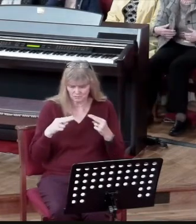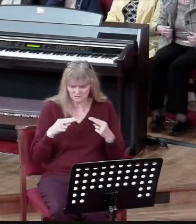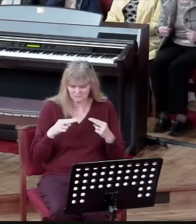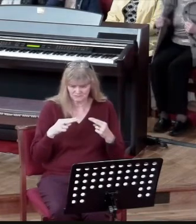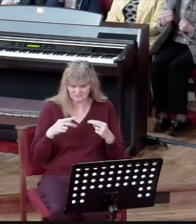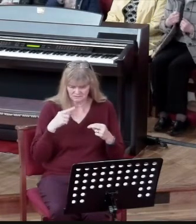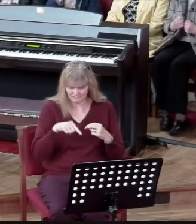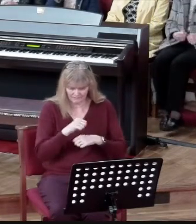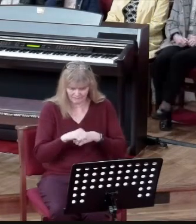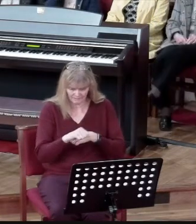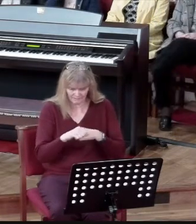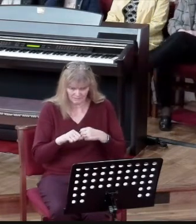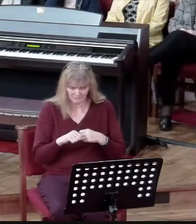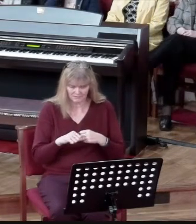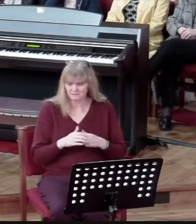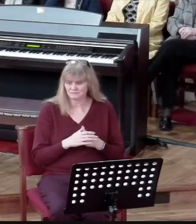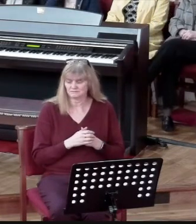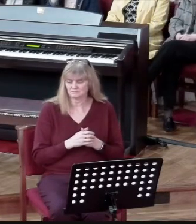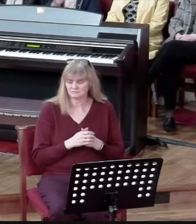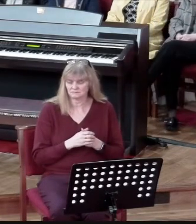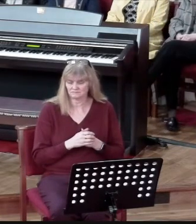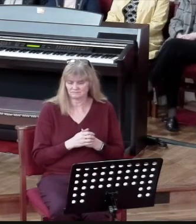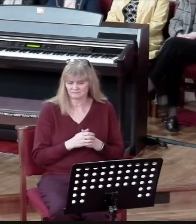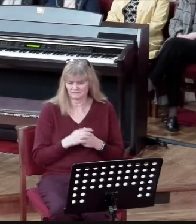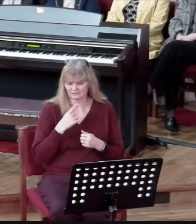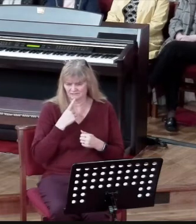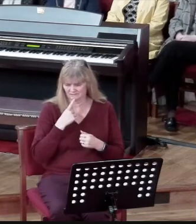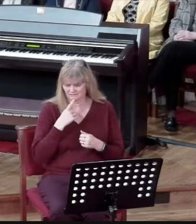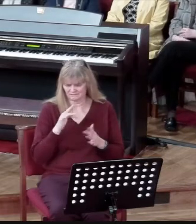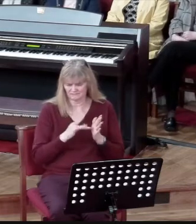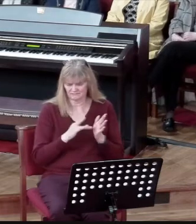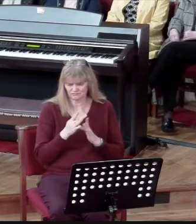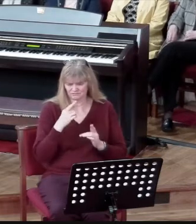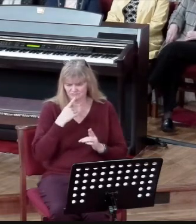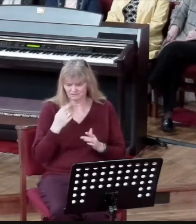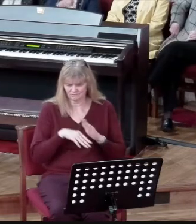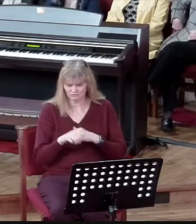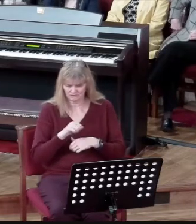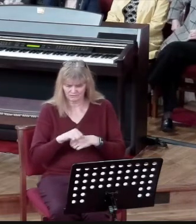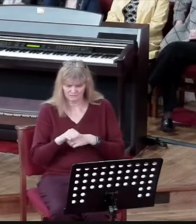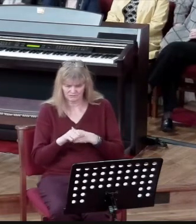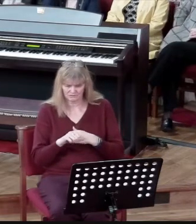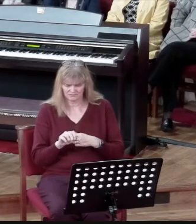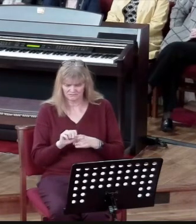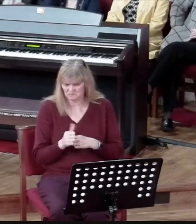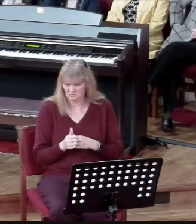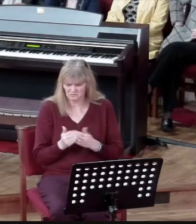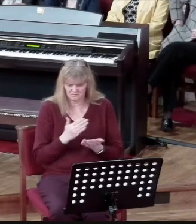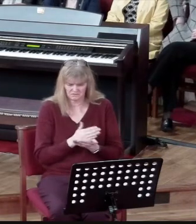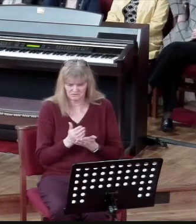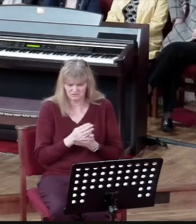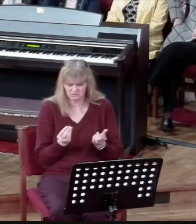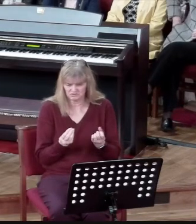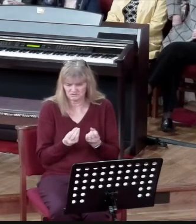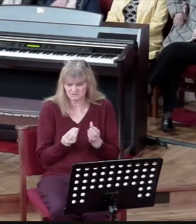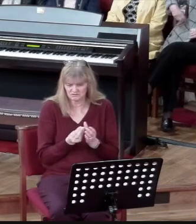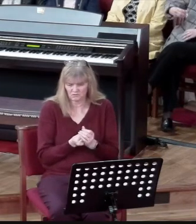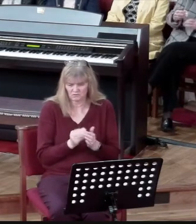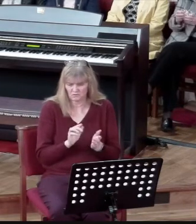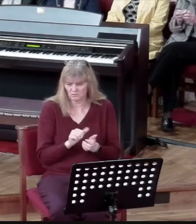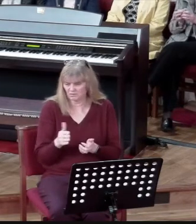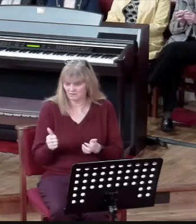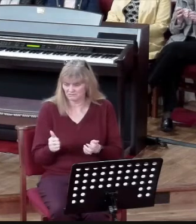ate with his friends. He ate with Matthew and his friends, the tax collectors, and of course got into